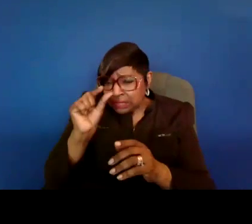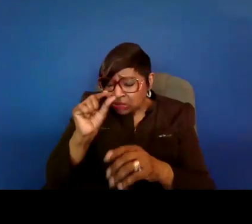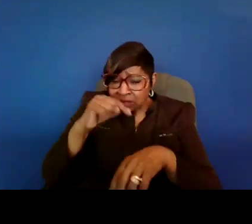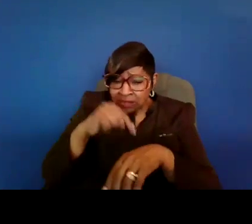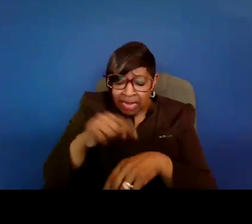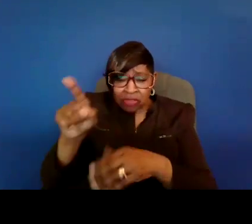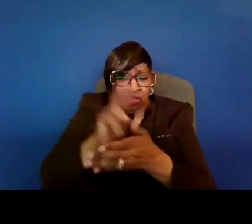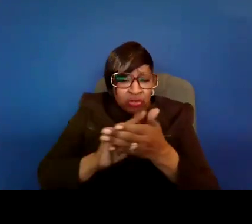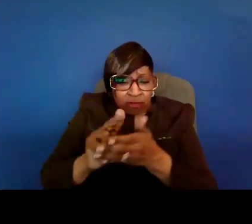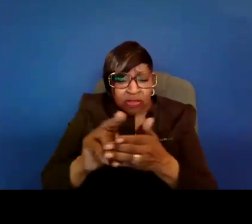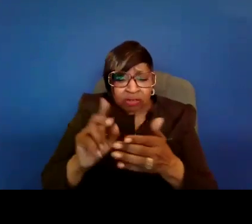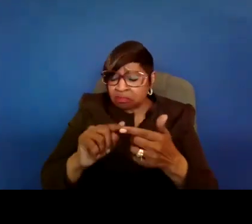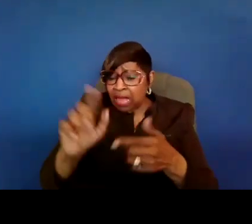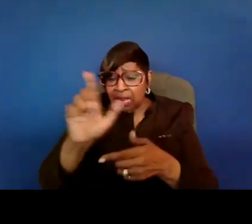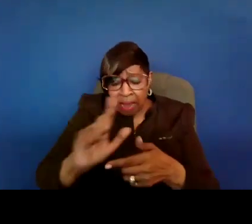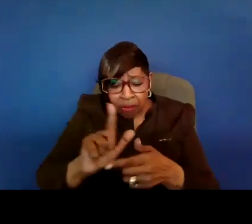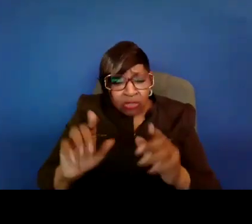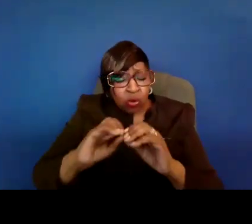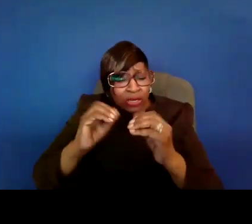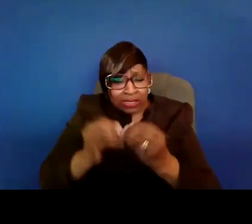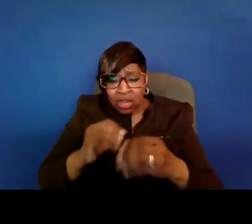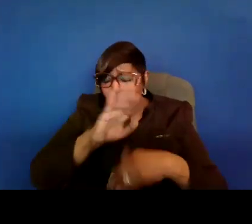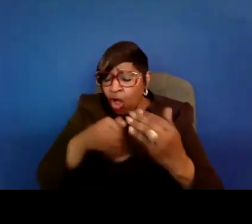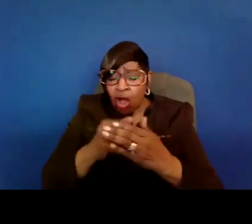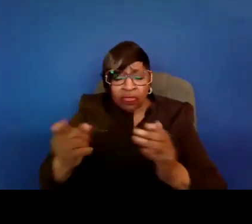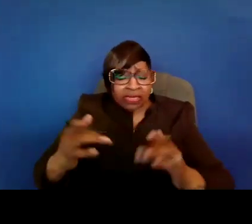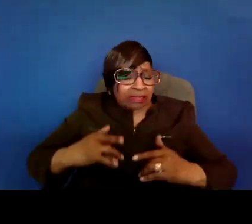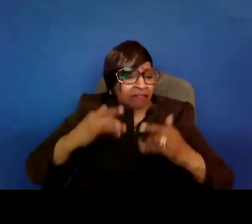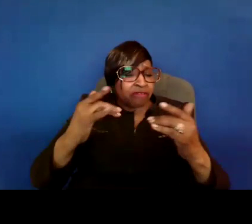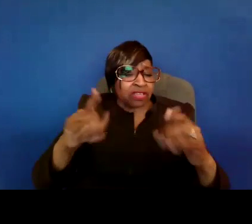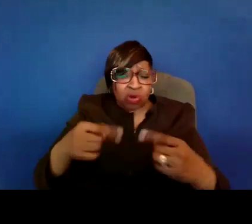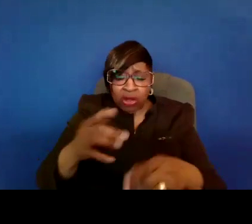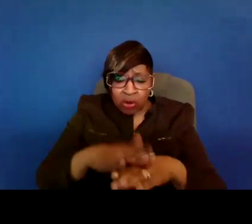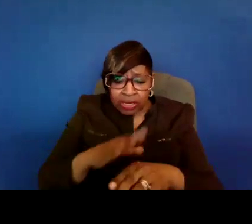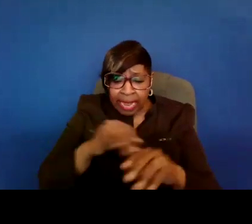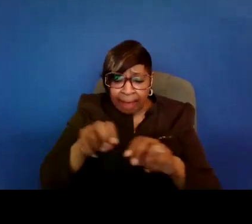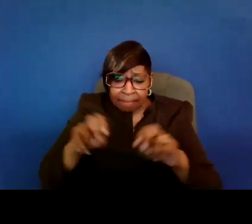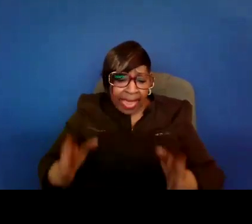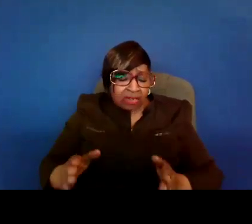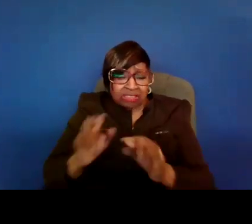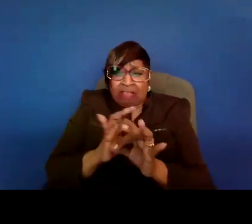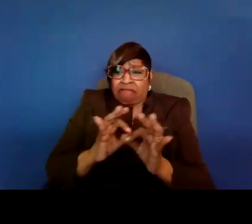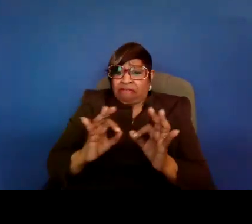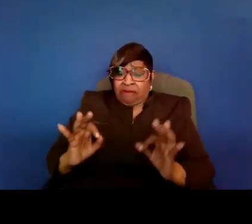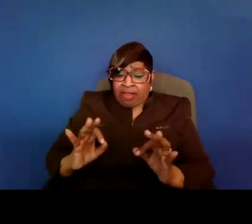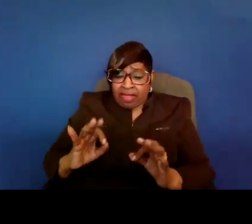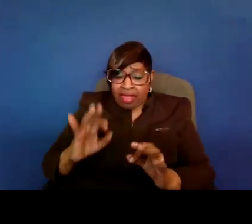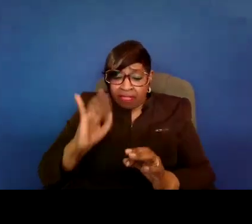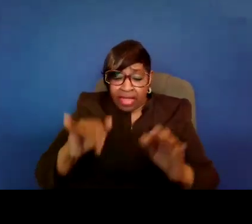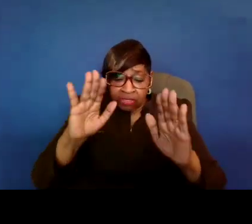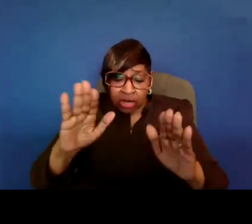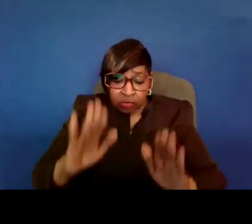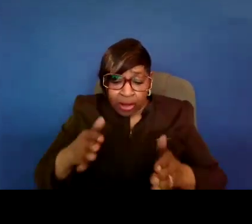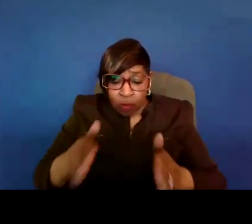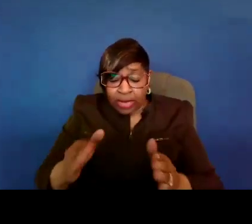universities, libraries, organizations. There's all of these events going on and panels that are totally free. So that is a great way, not just to